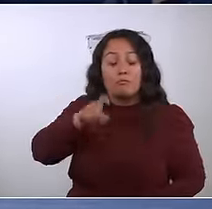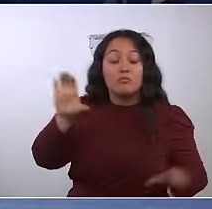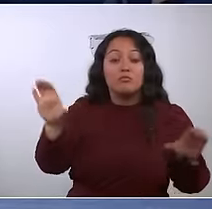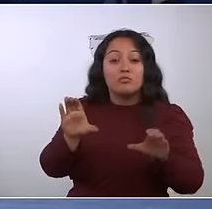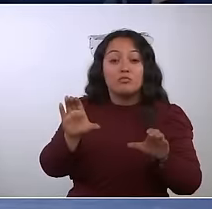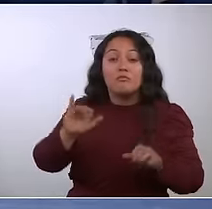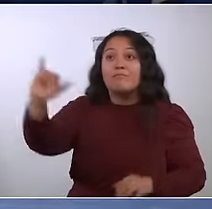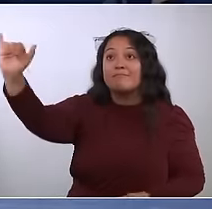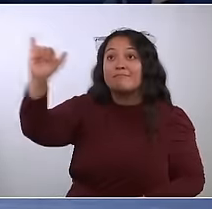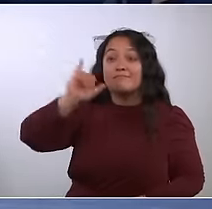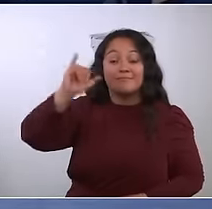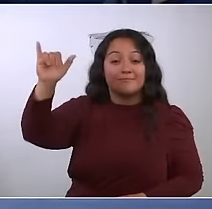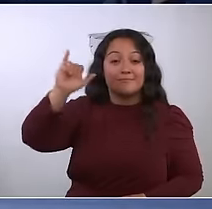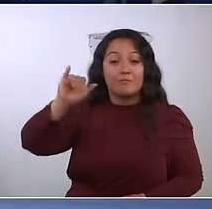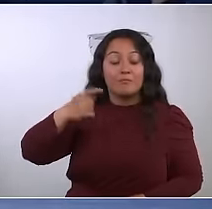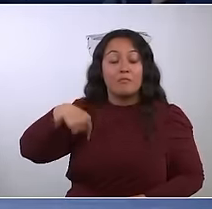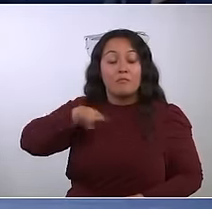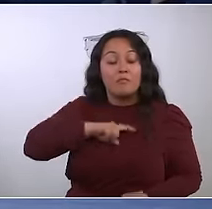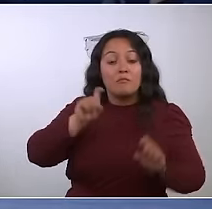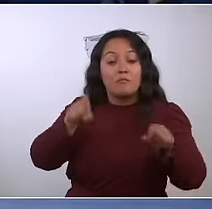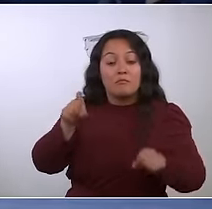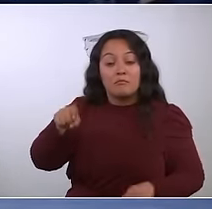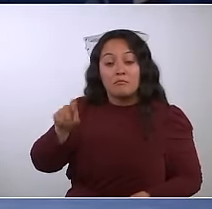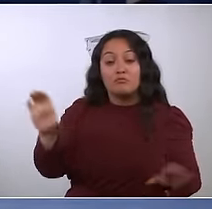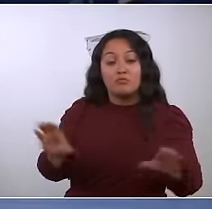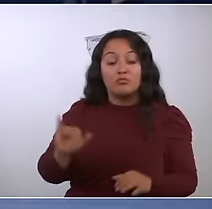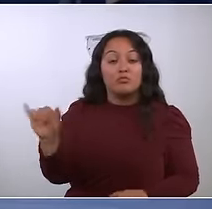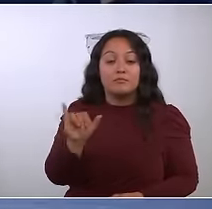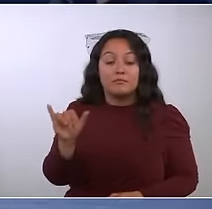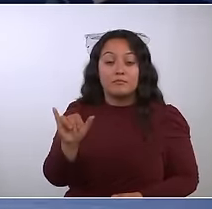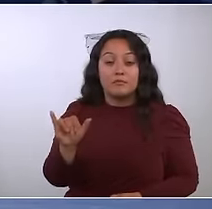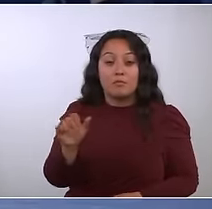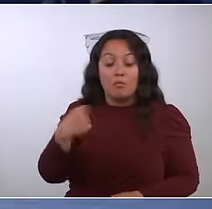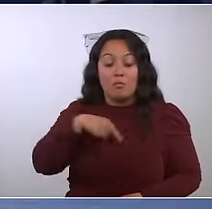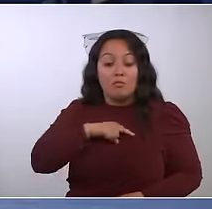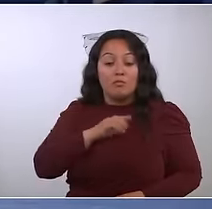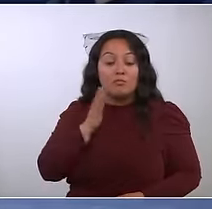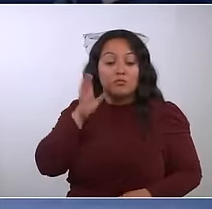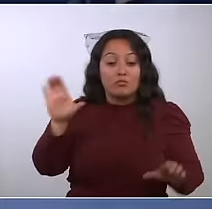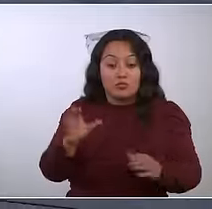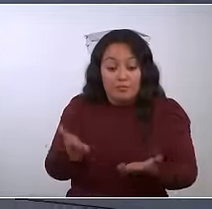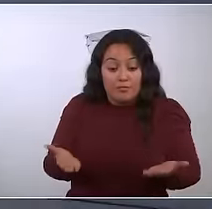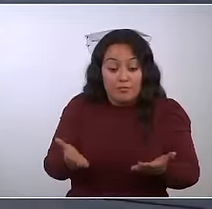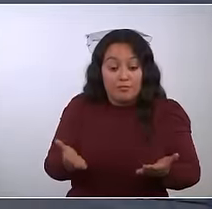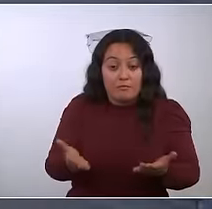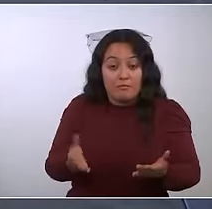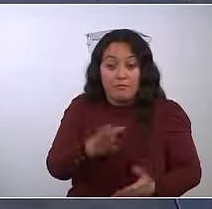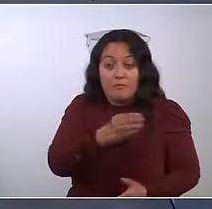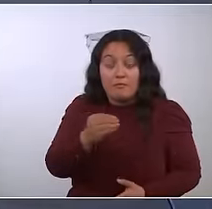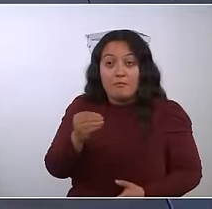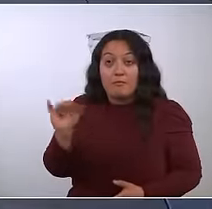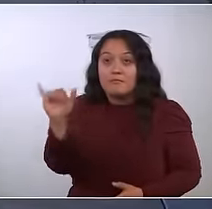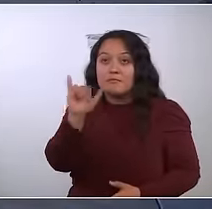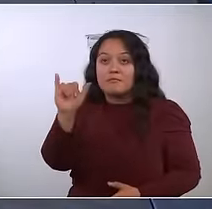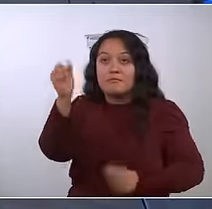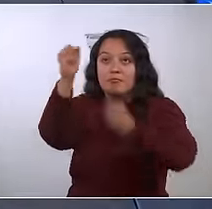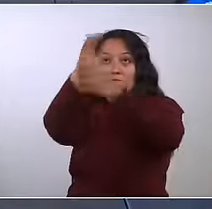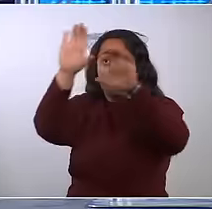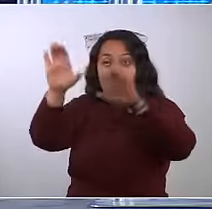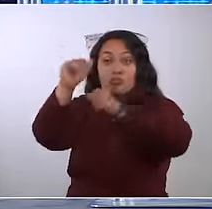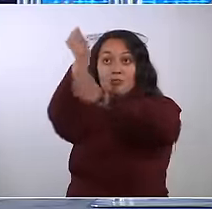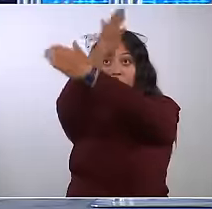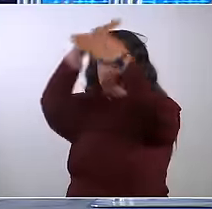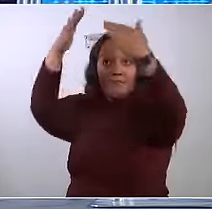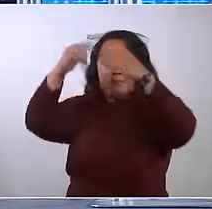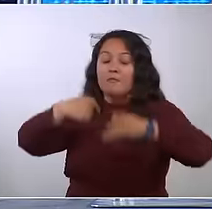do what we're going to do aquí in heaven. En la tierra. Here on earth. Yo no voy a esperarme a llegar al cielo. I'm not going to wait to para get to adorarle heaven a Dios.